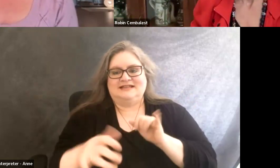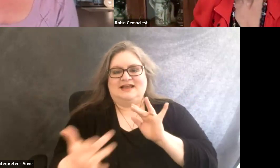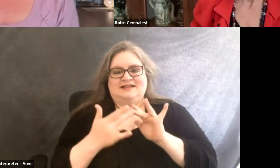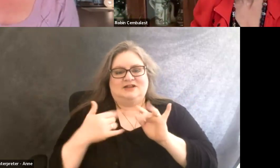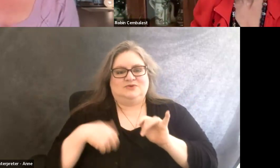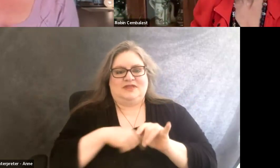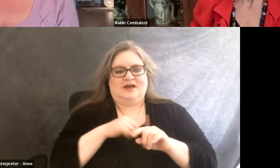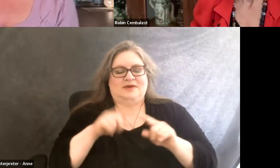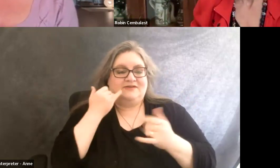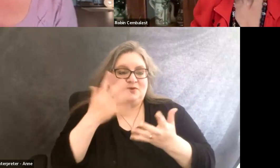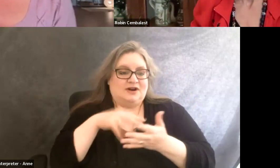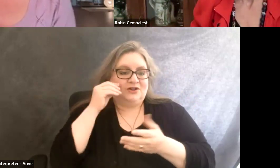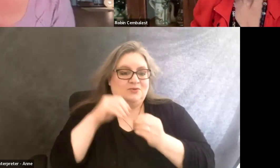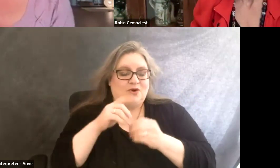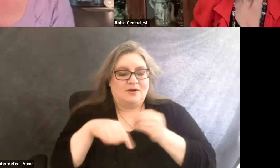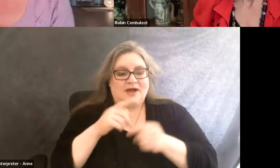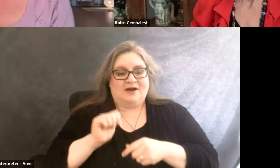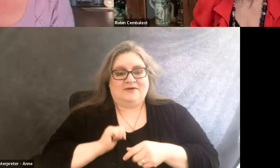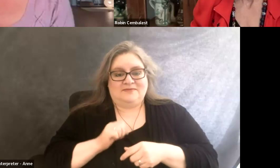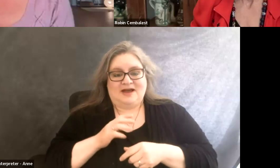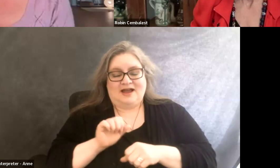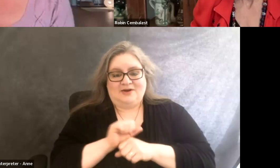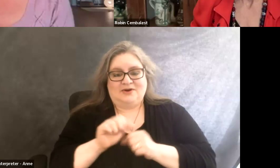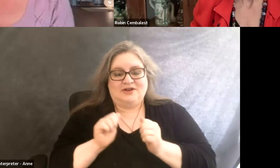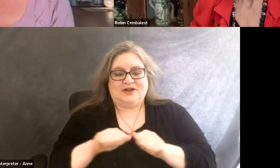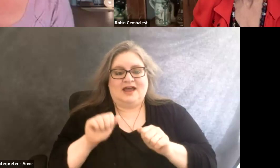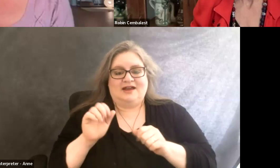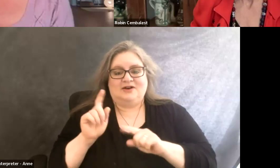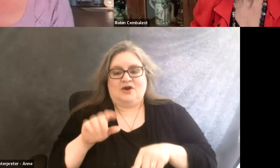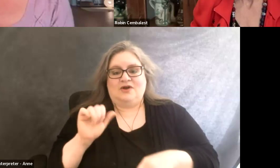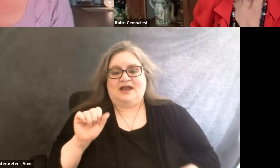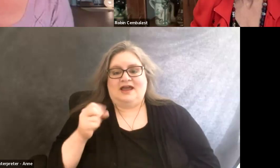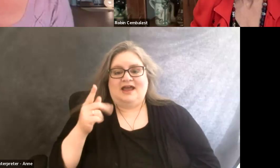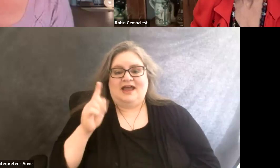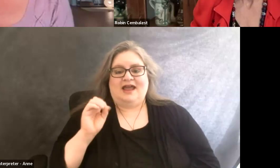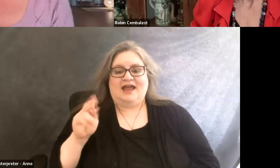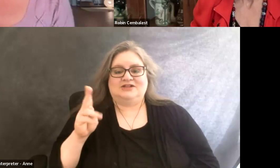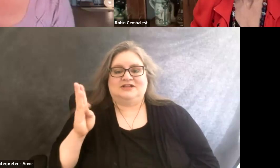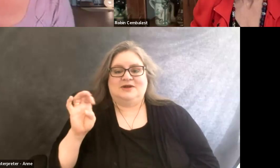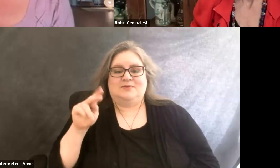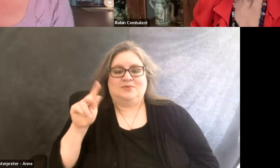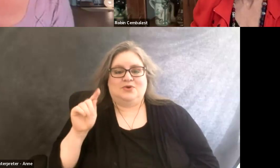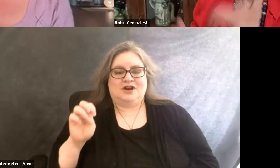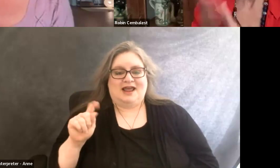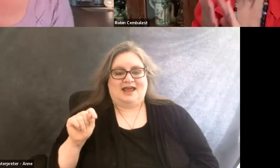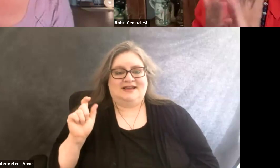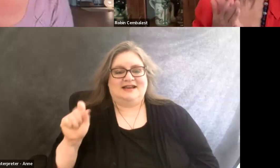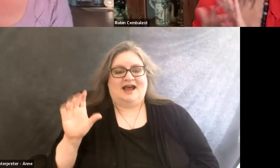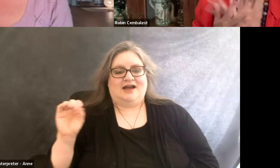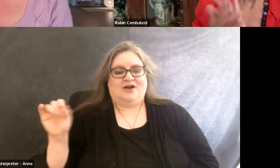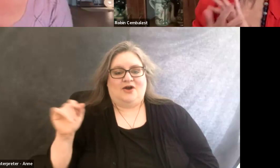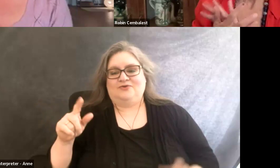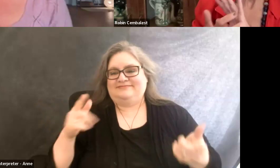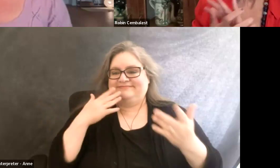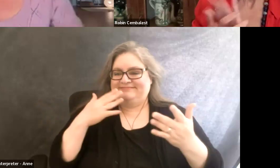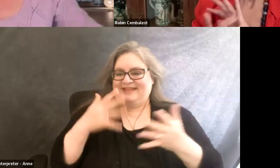us. But if you want to learn more about my work, you can go to ashleyburnett.co and learn more. Thanks, Thank you everybody. so much, Ashley. That was